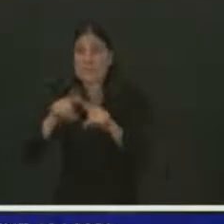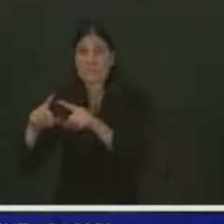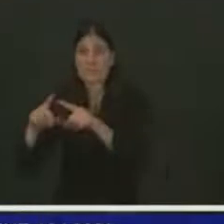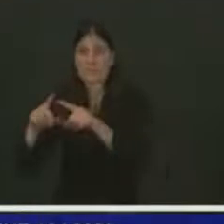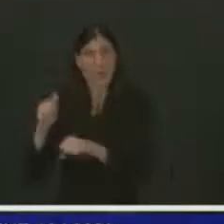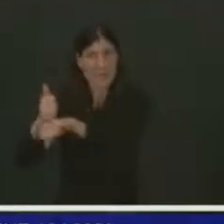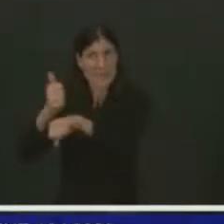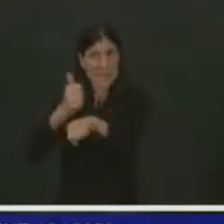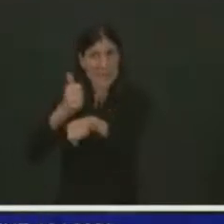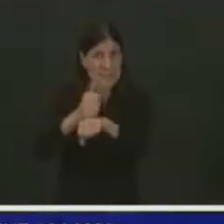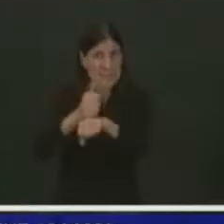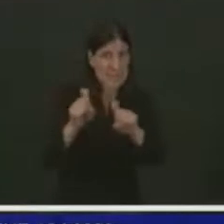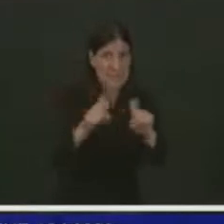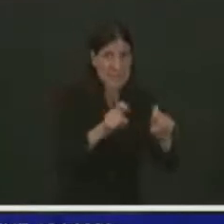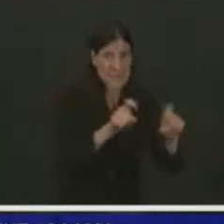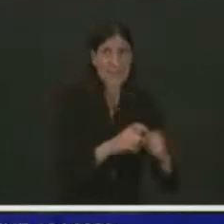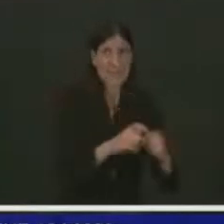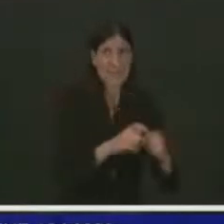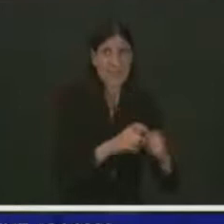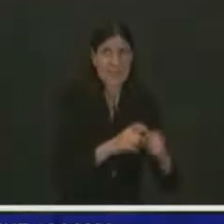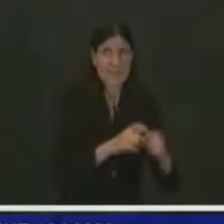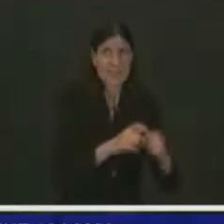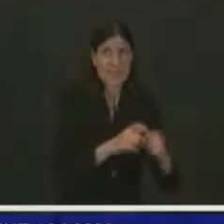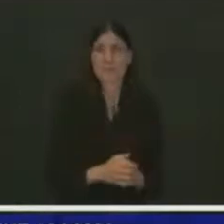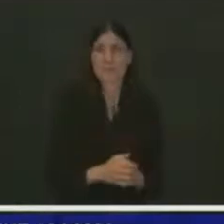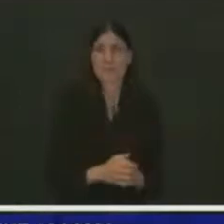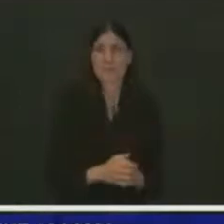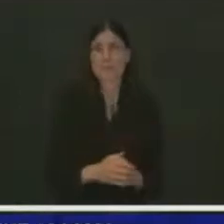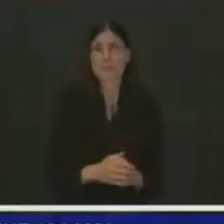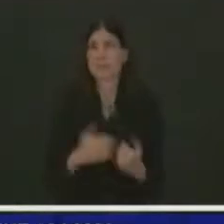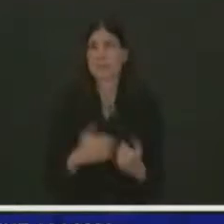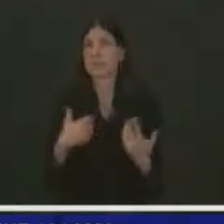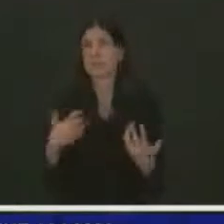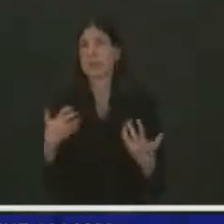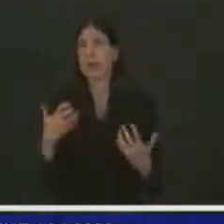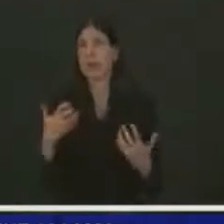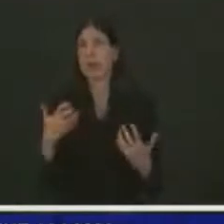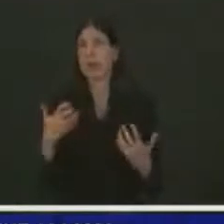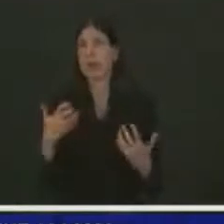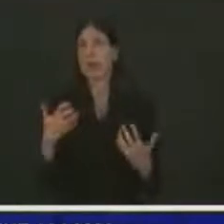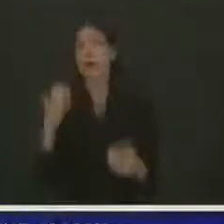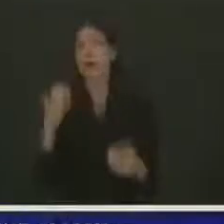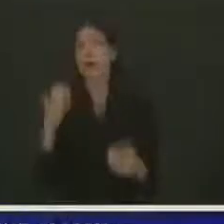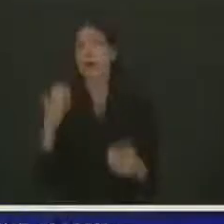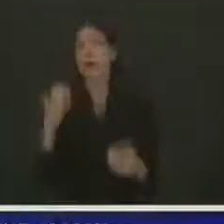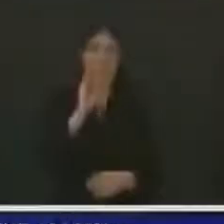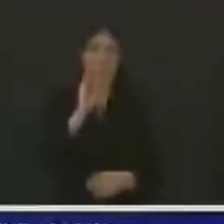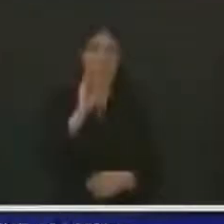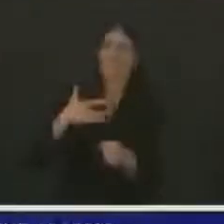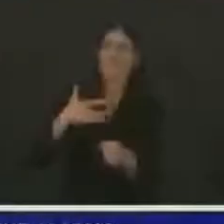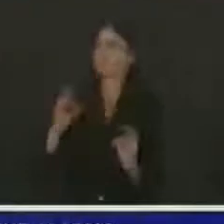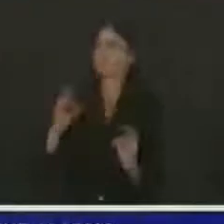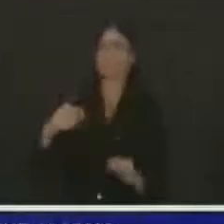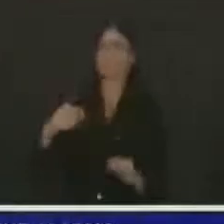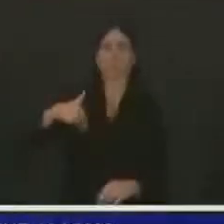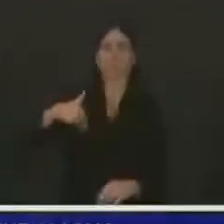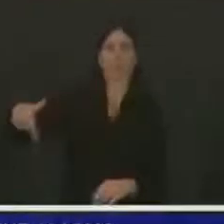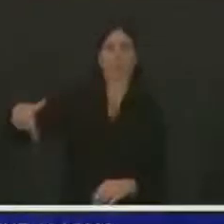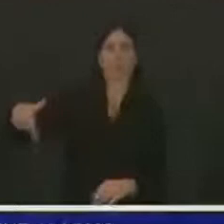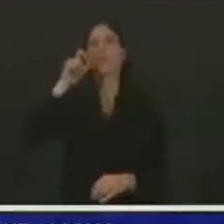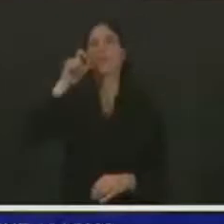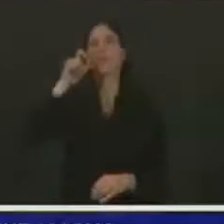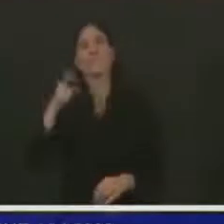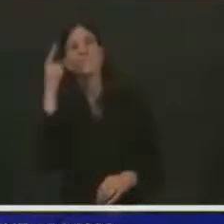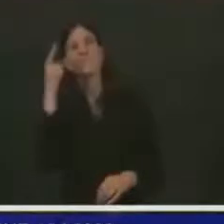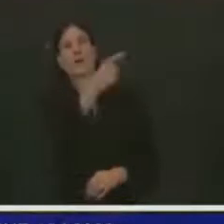testing even more accessible to you in those communities. We've also